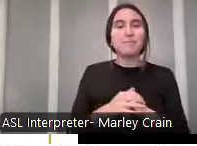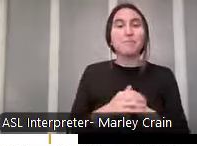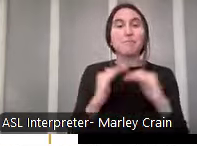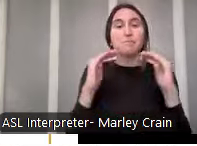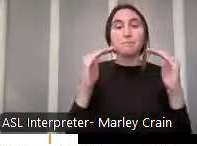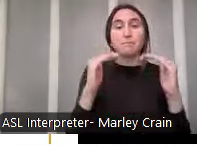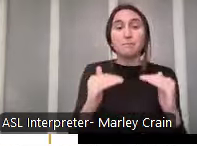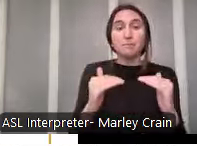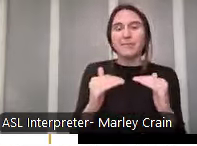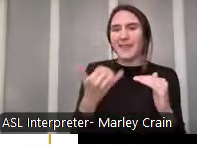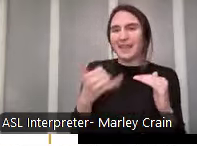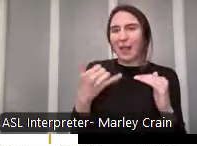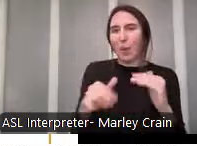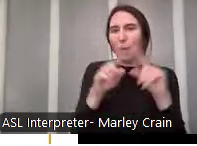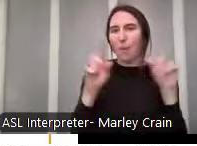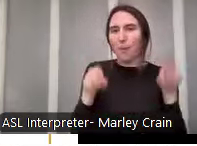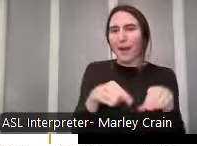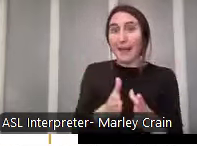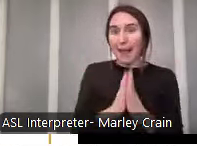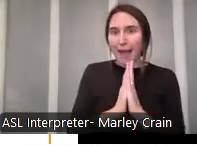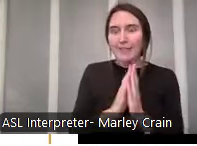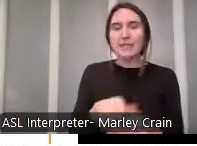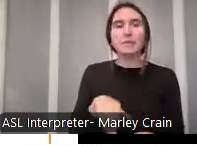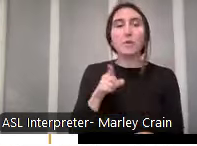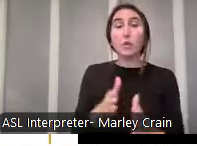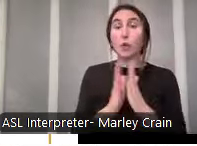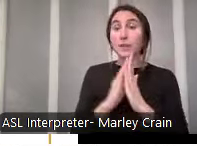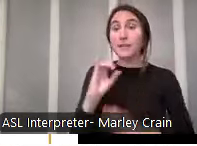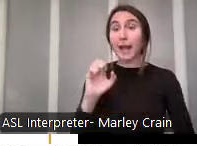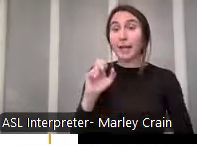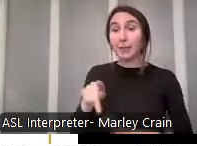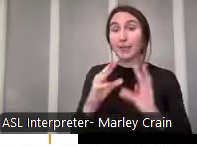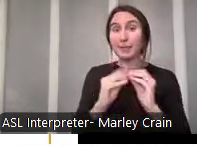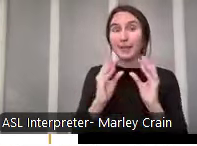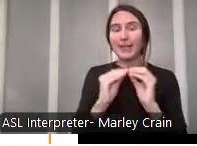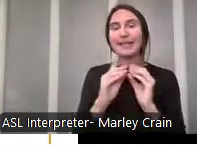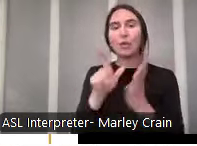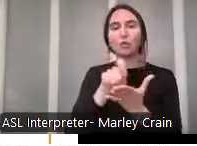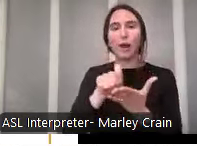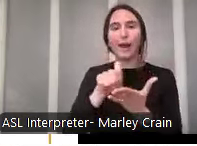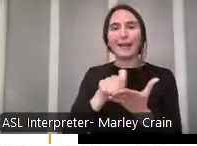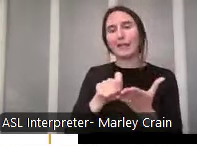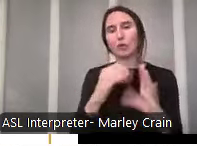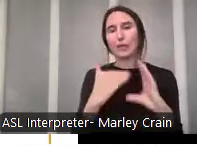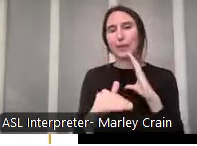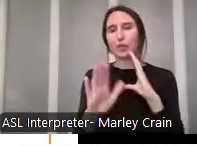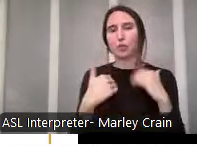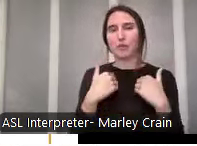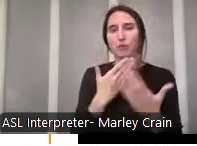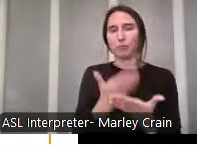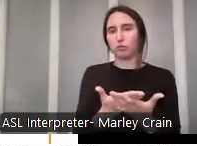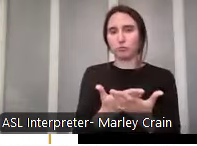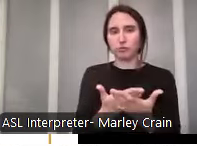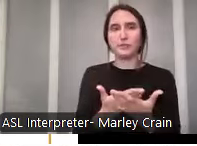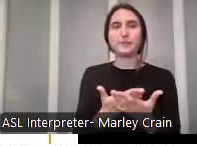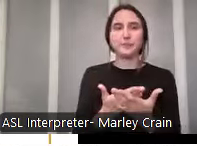email, but make sure you're clear on what you want at that IEP meeting. At the IEP meeting, you want to, if you